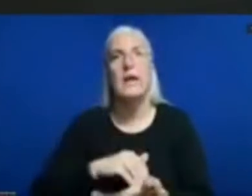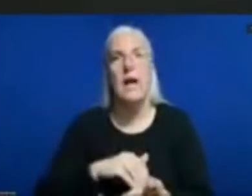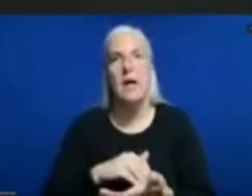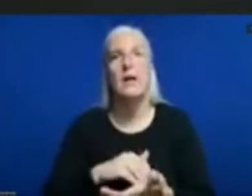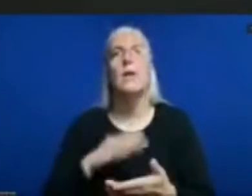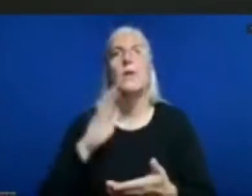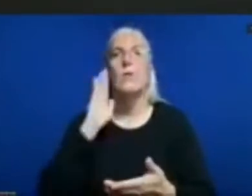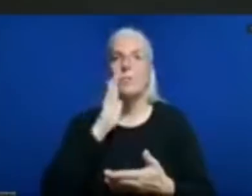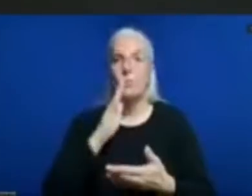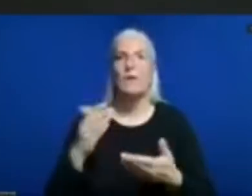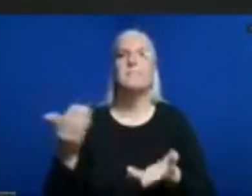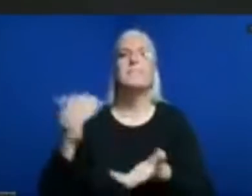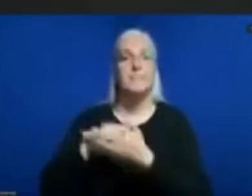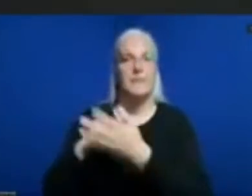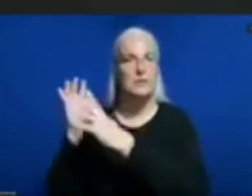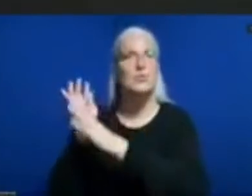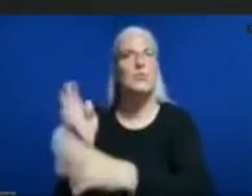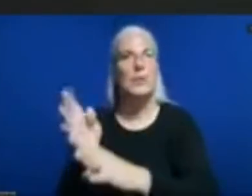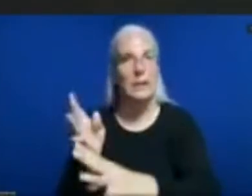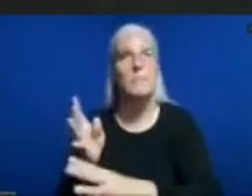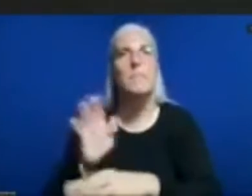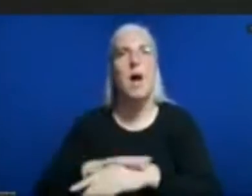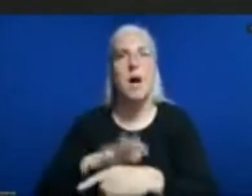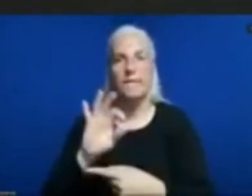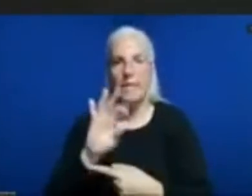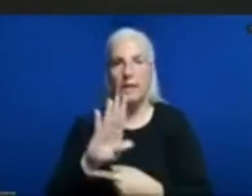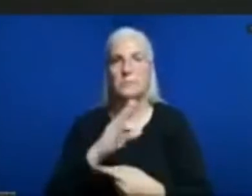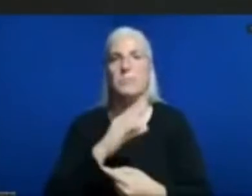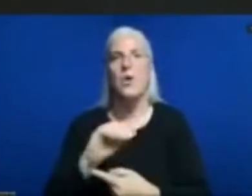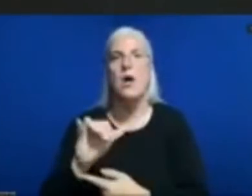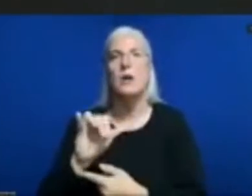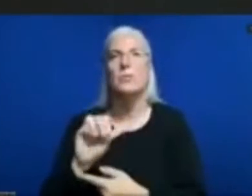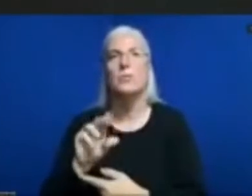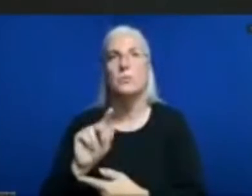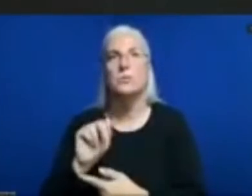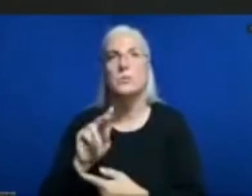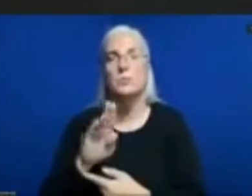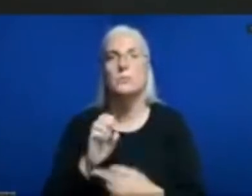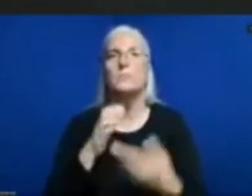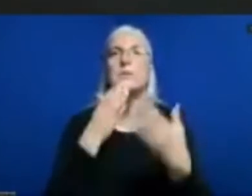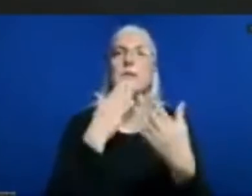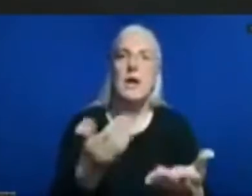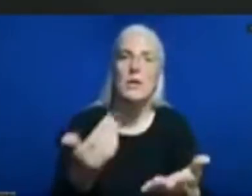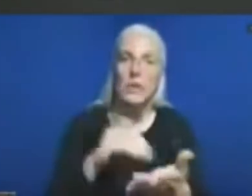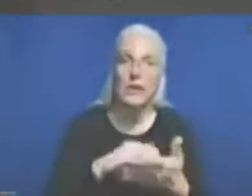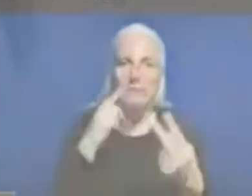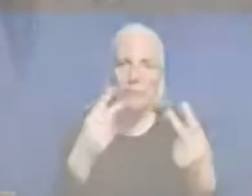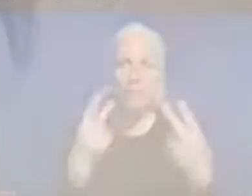as well as on YouTube. With that, I'd like to say thank you, good night, and be safe.